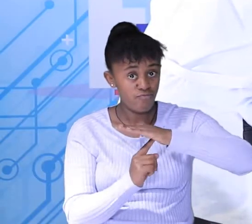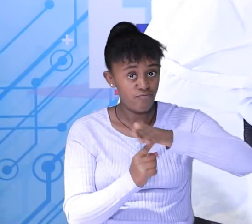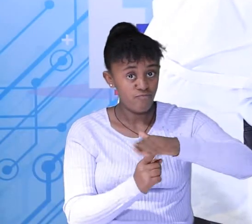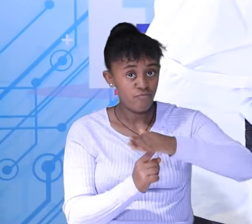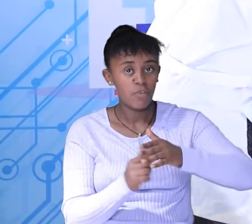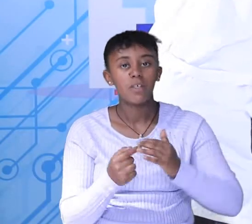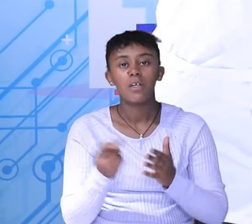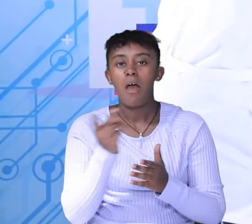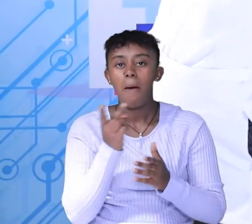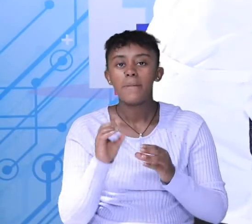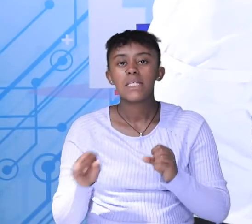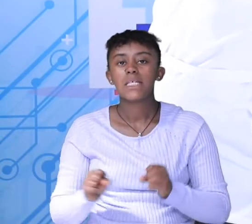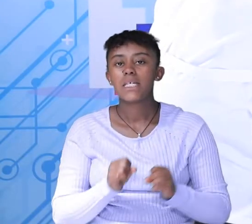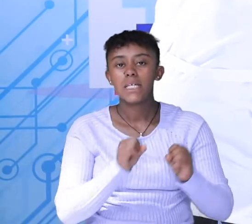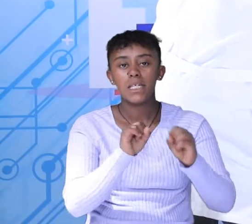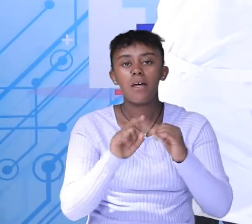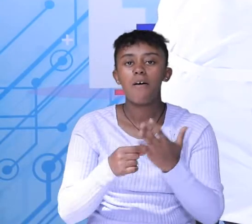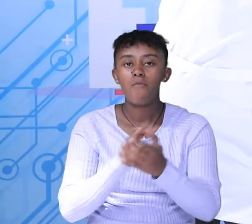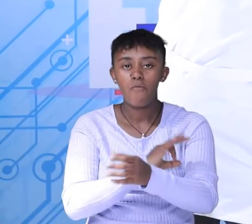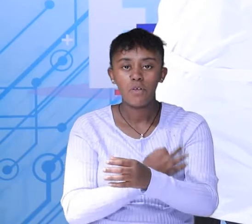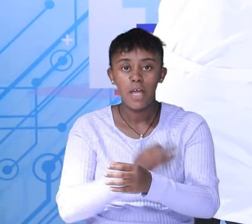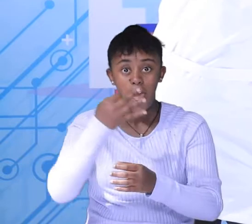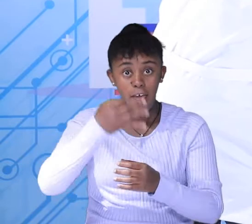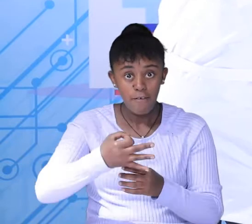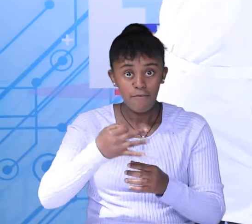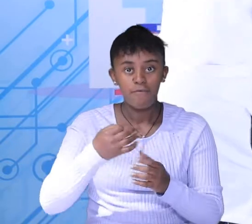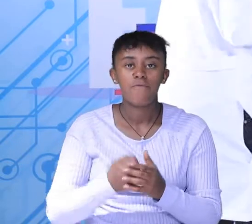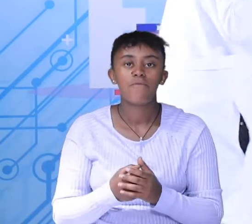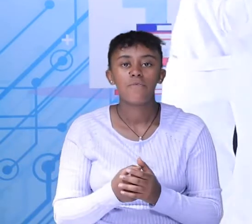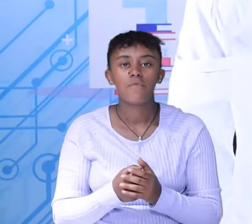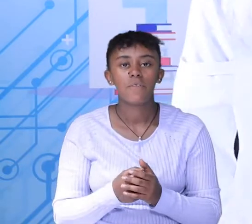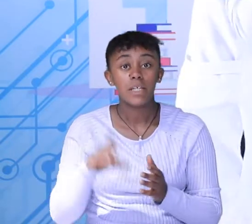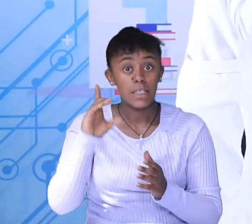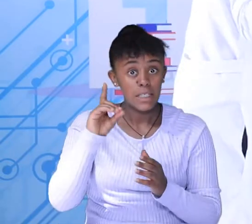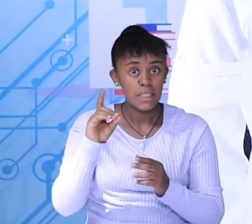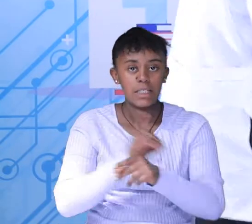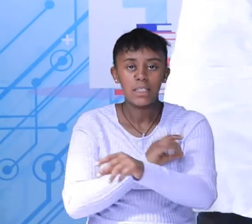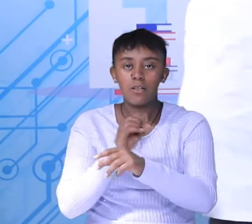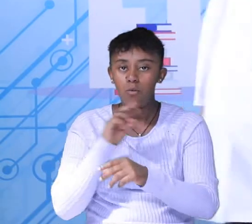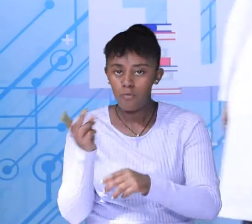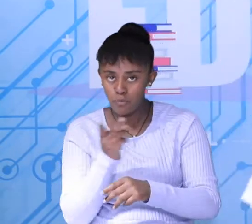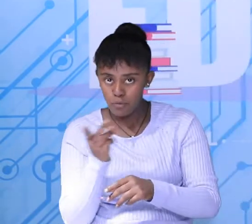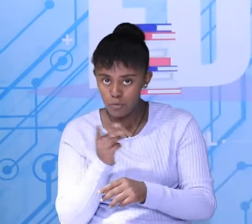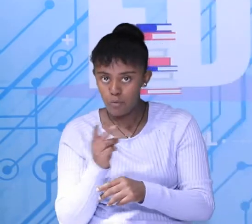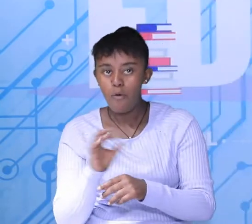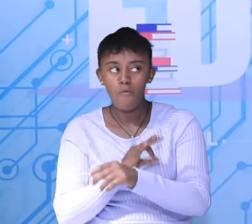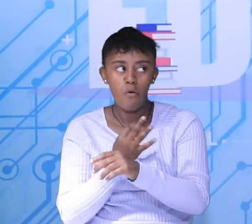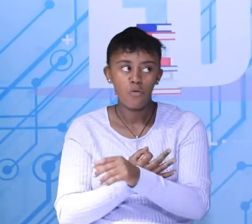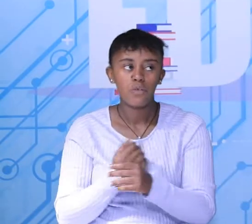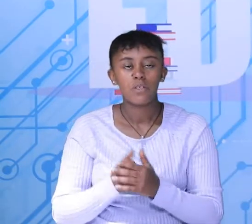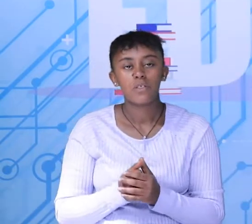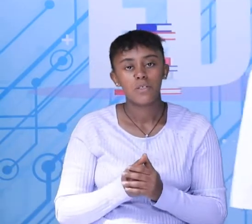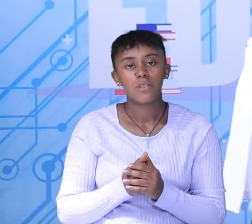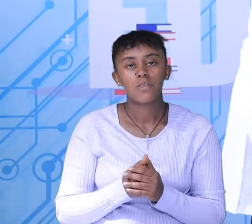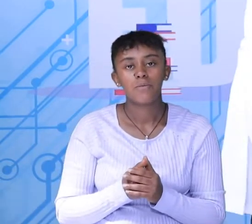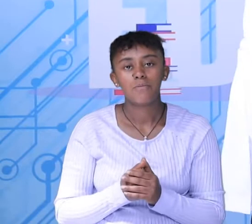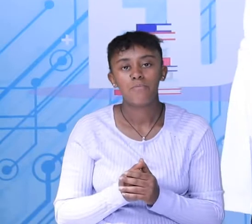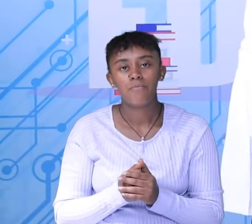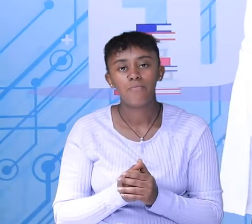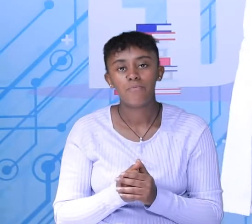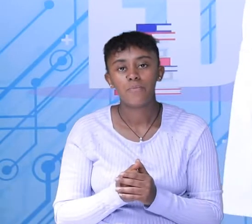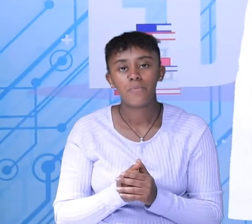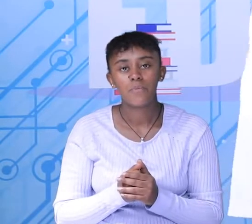the force. Therefore, the force for case A, to determine the force, BIL